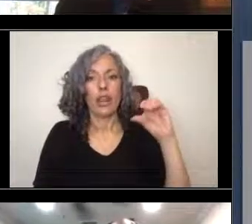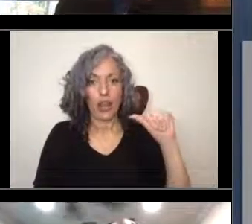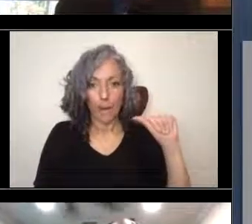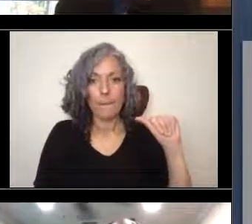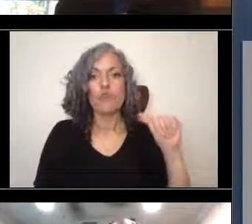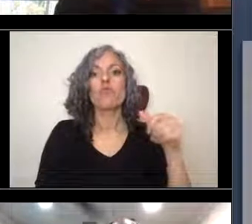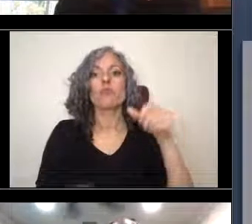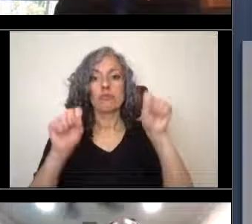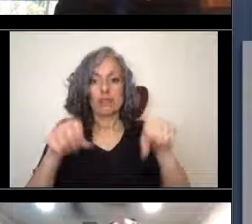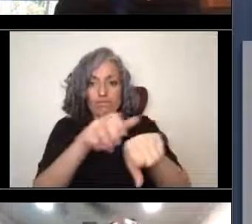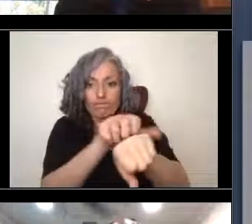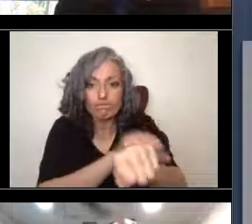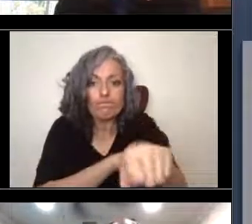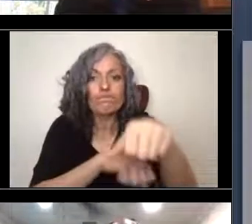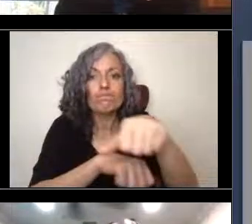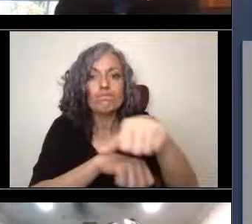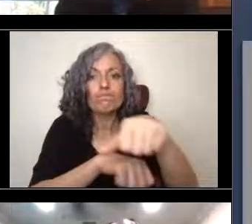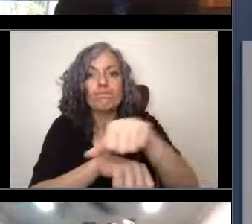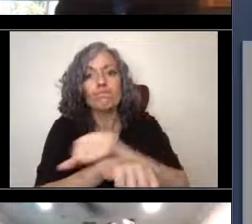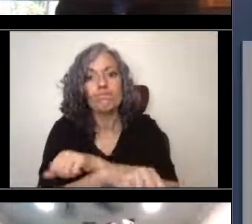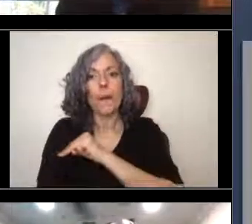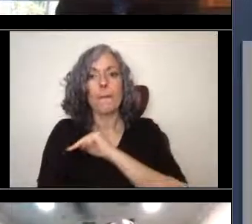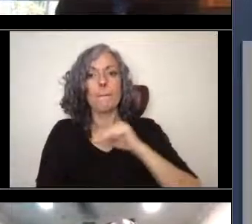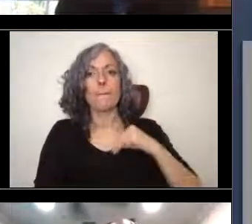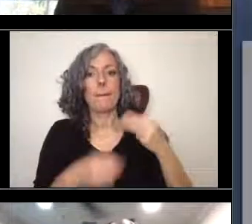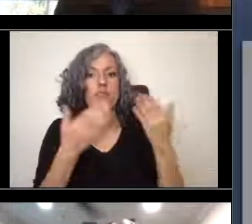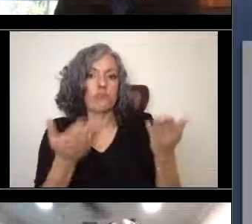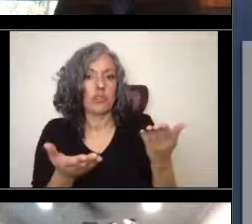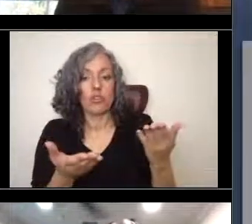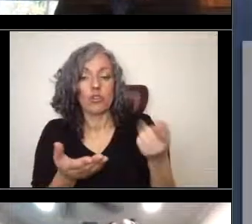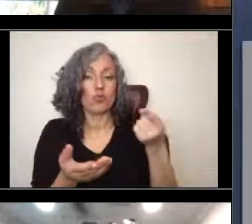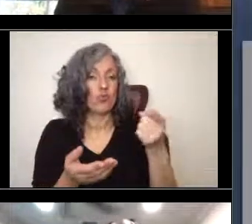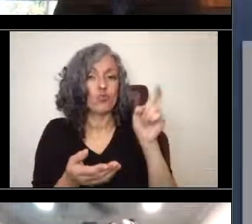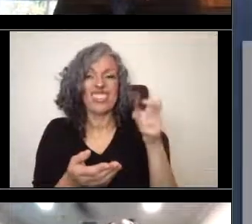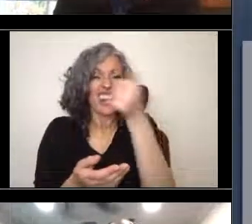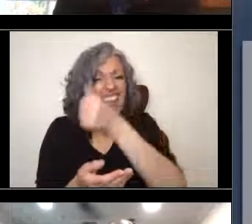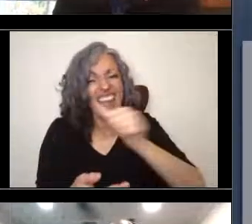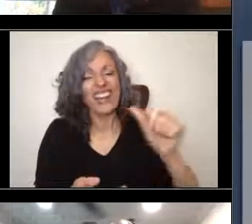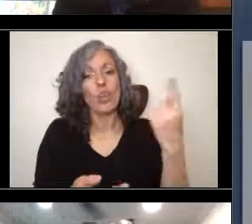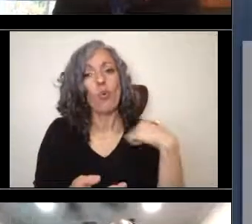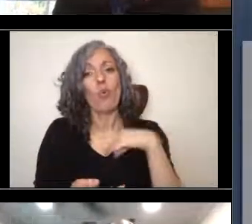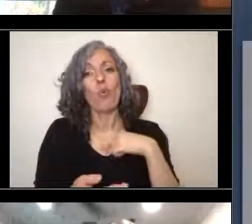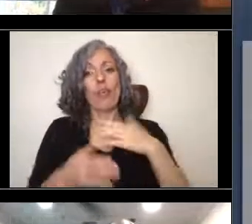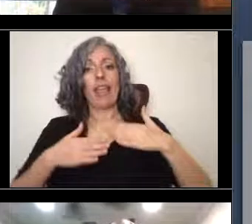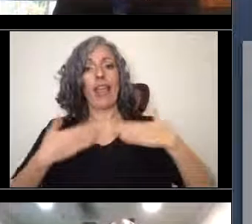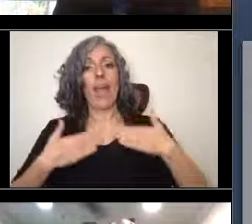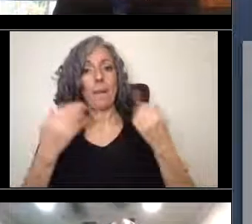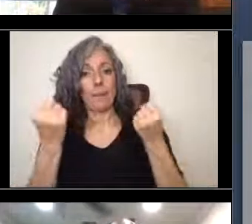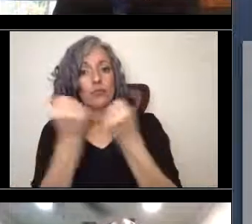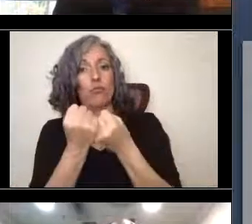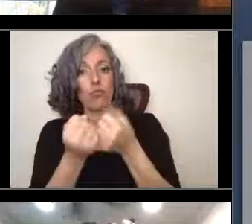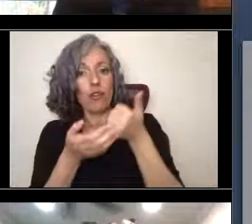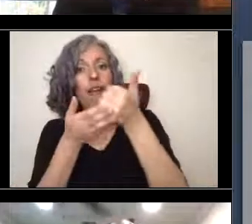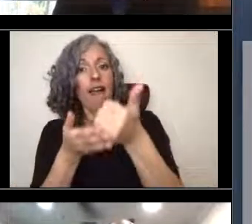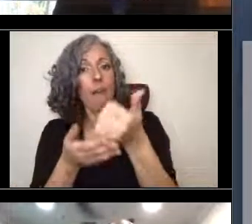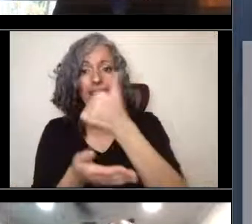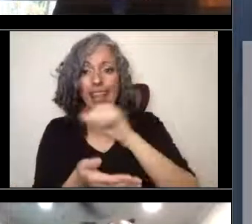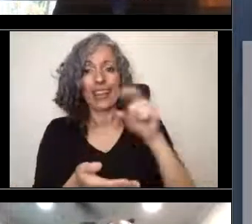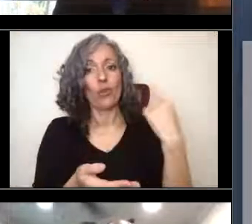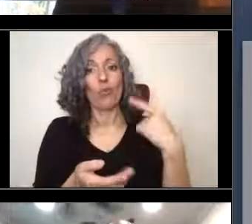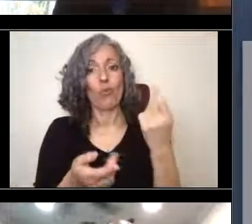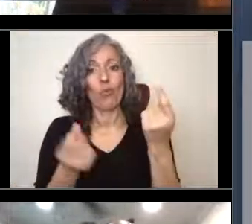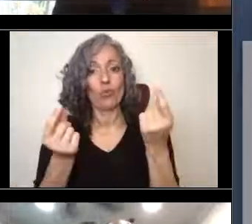Our members are there for whatever you need. We'd be glad to help, and really anything we can do. And thank you for what you do.